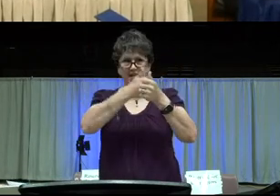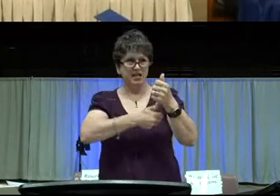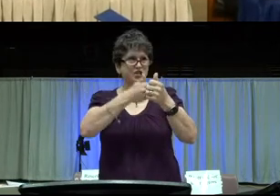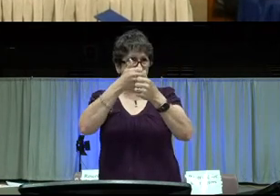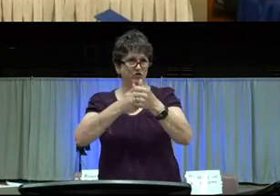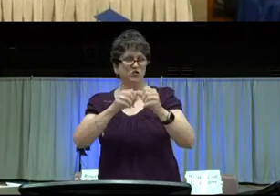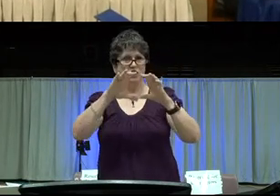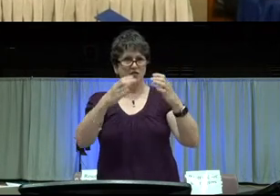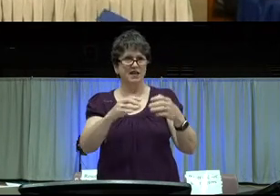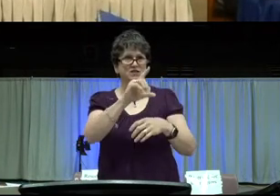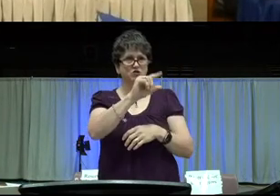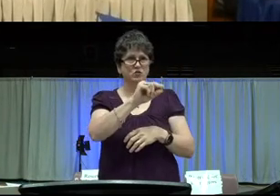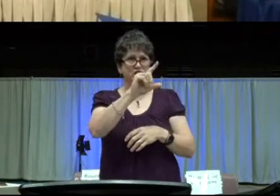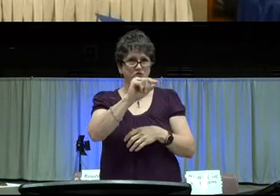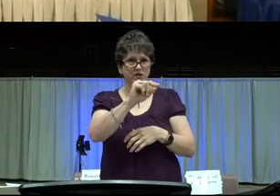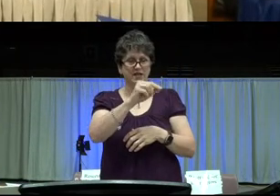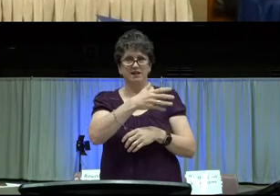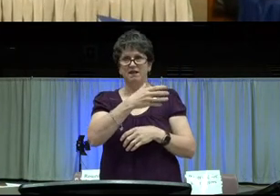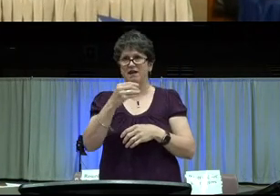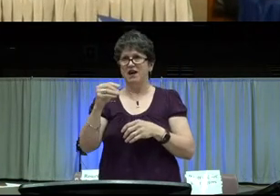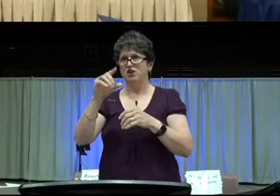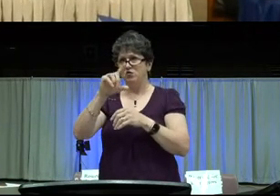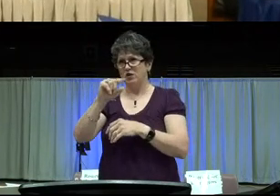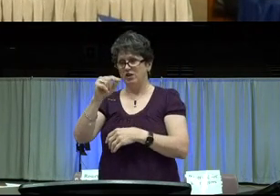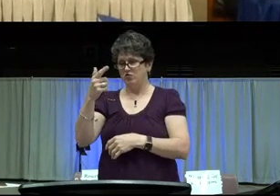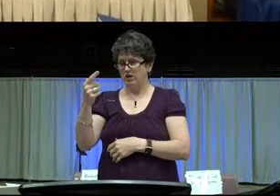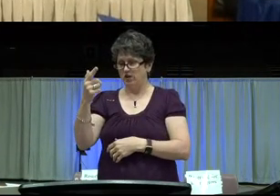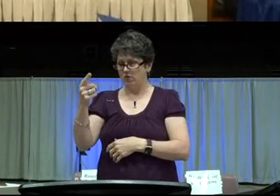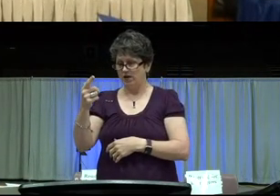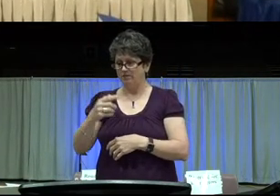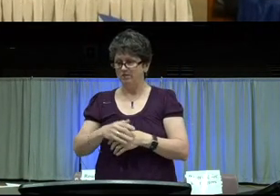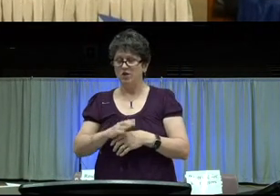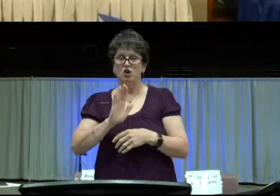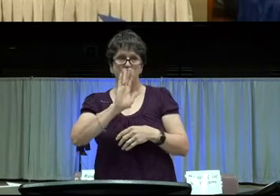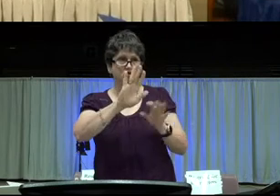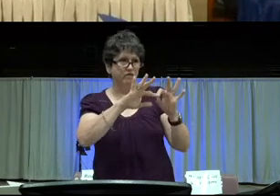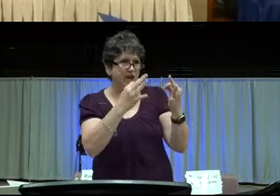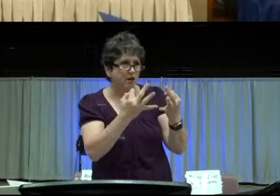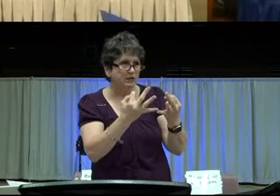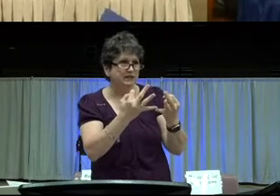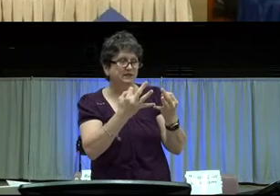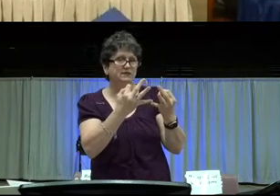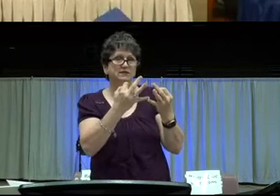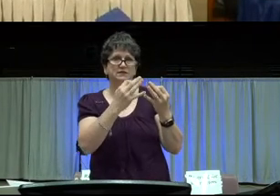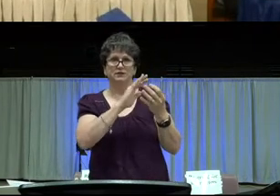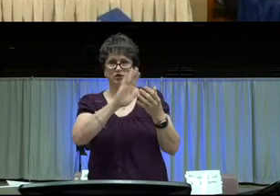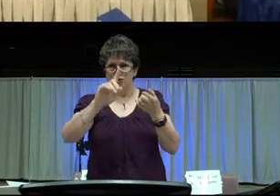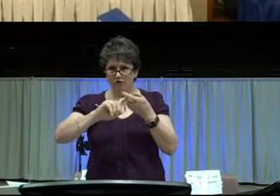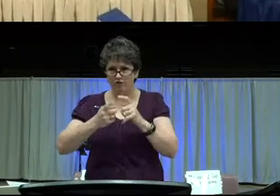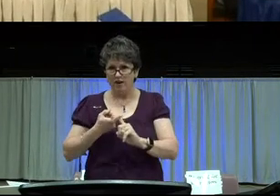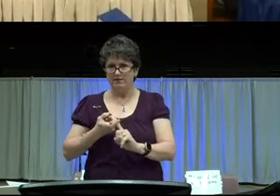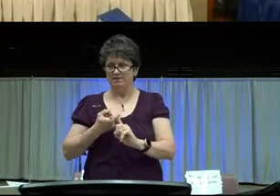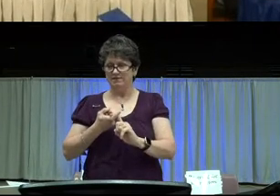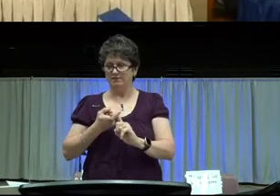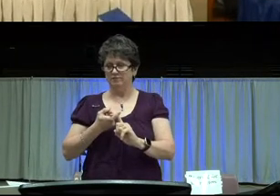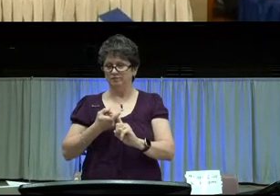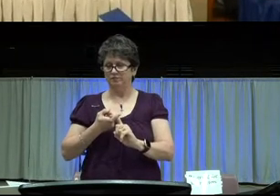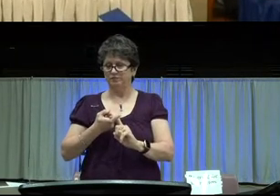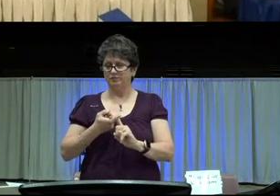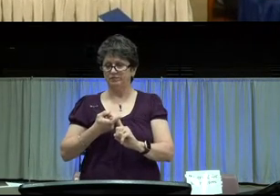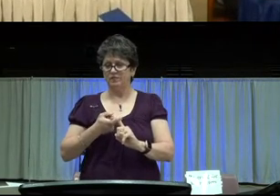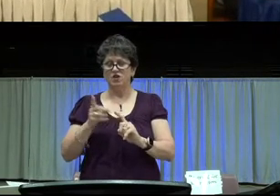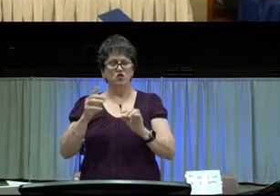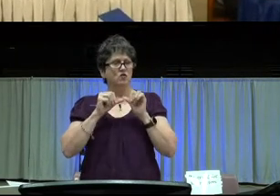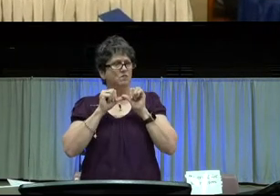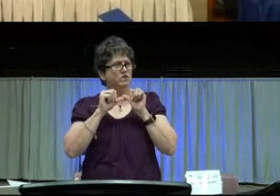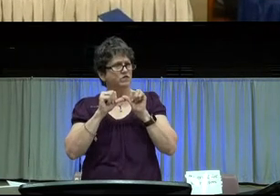you in the classes of 2020 and 2021, your families and your friends.